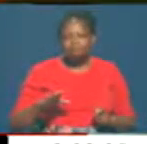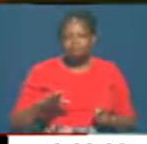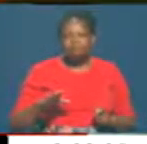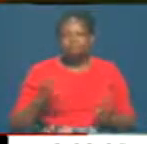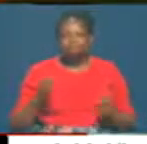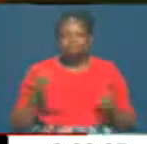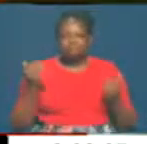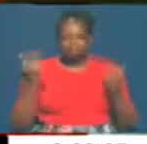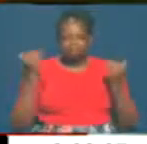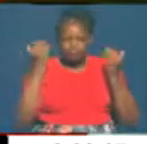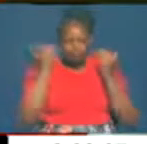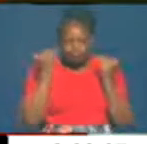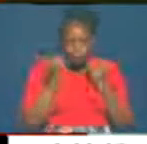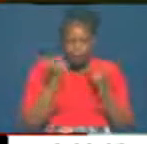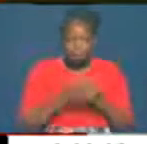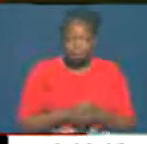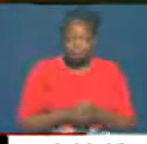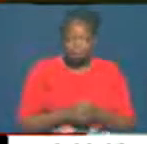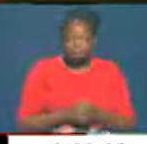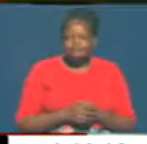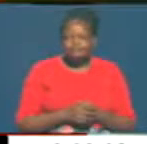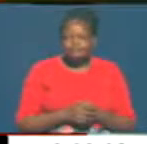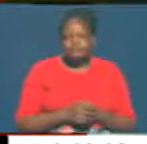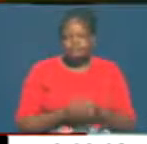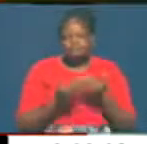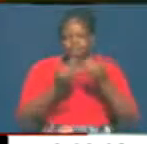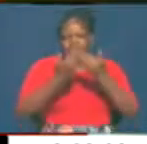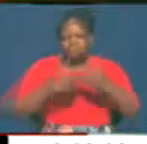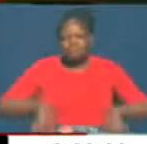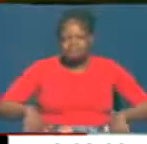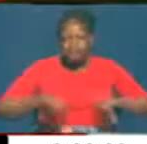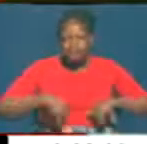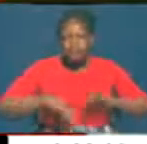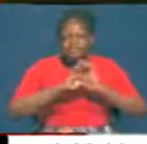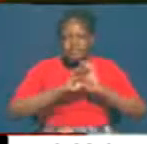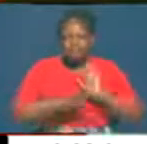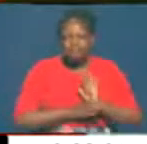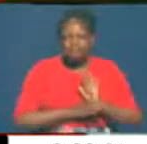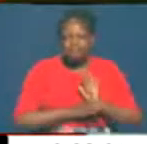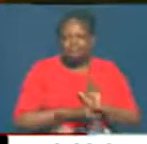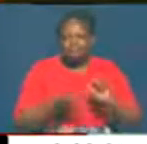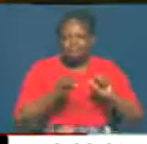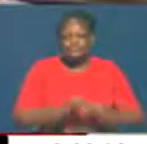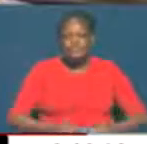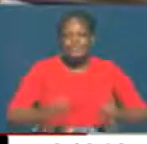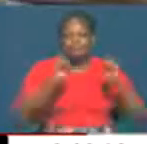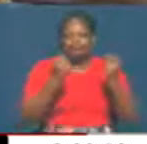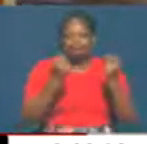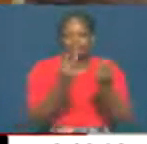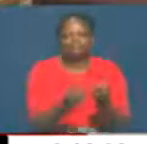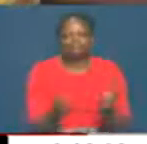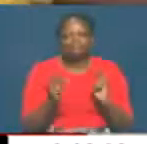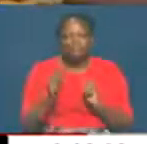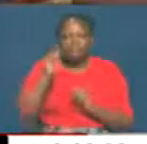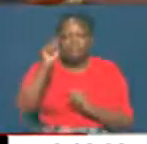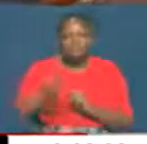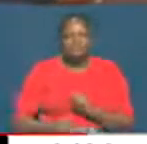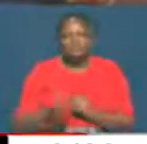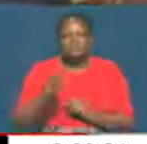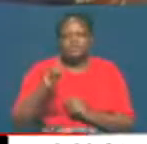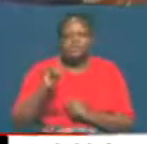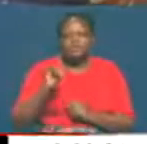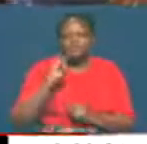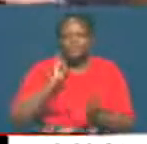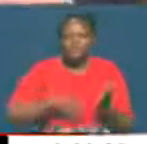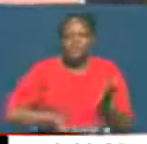to execute the mandate impartially, guided by the Constitution. Now, chairperson of the tribunal, Judge Helen Omondi, said they are